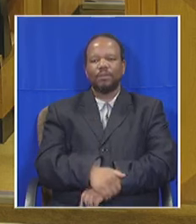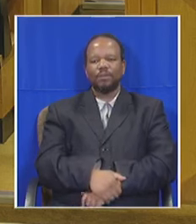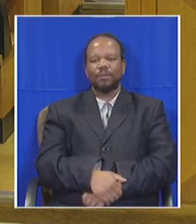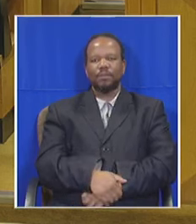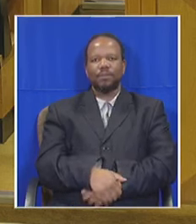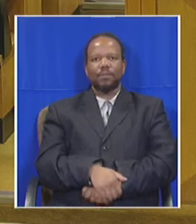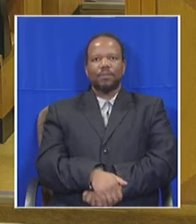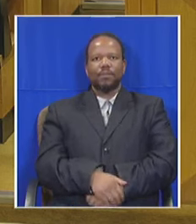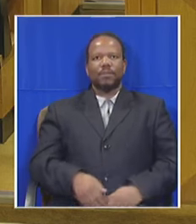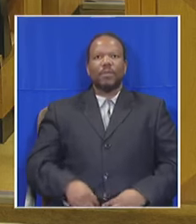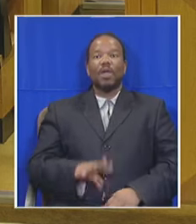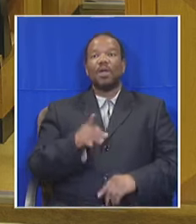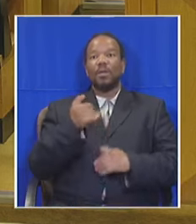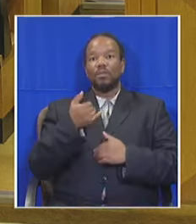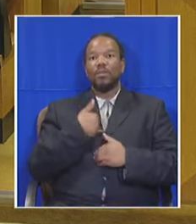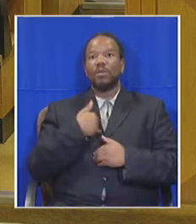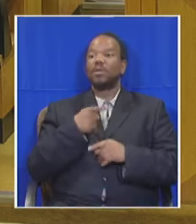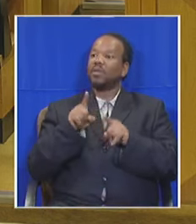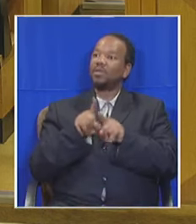I'm a recycled youth.